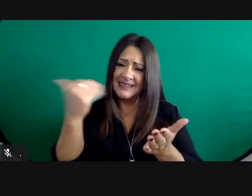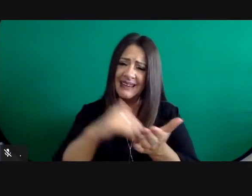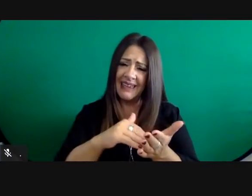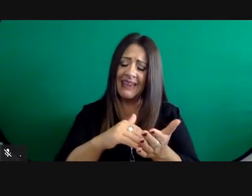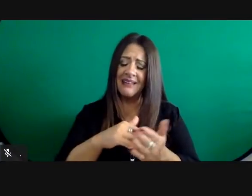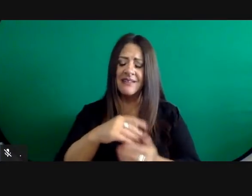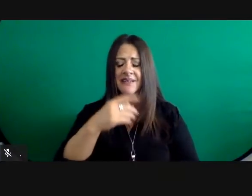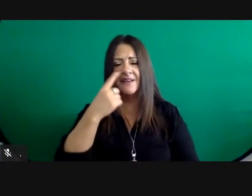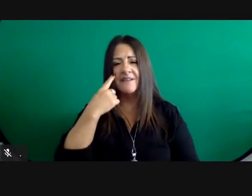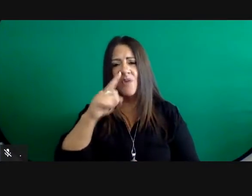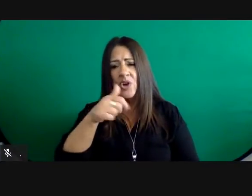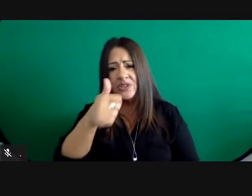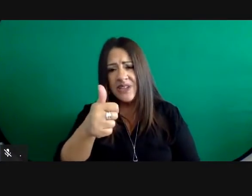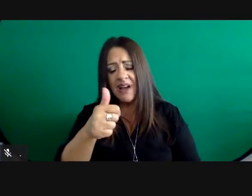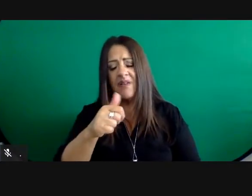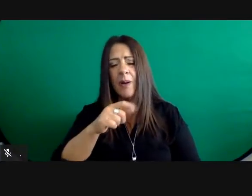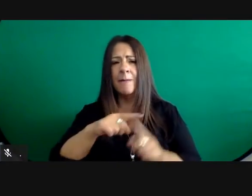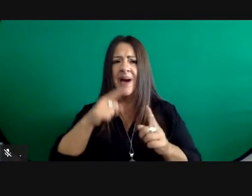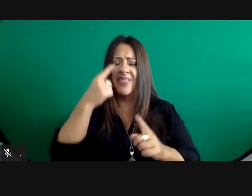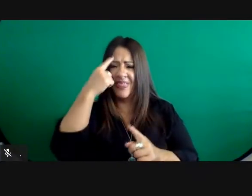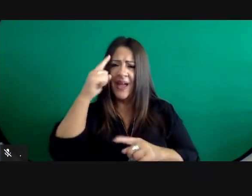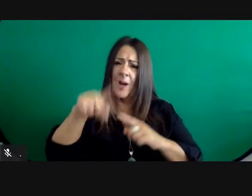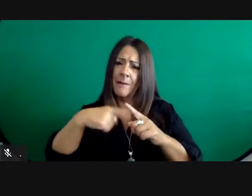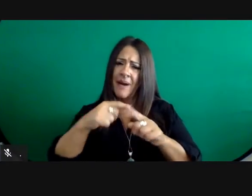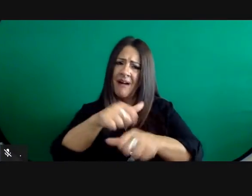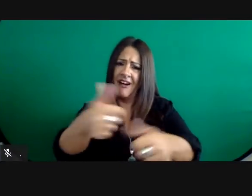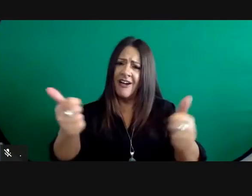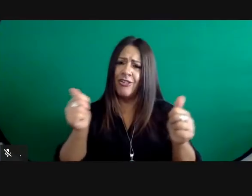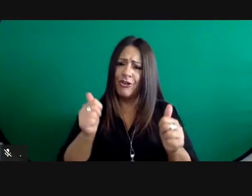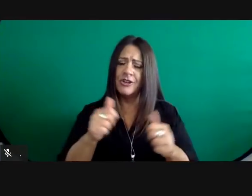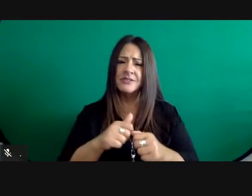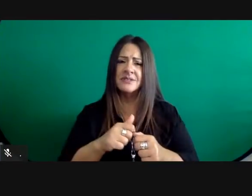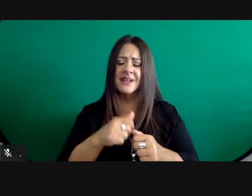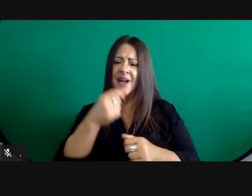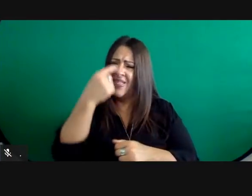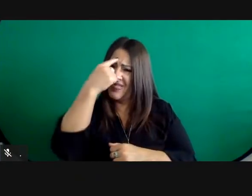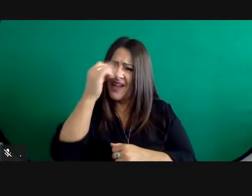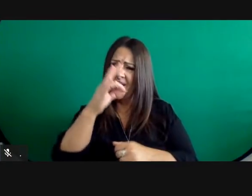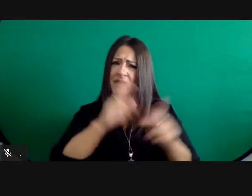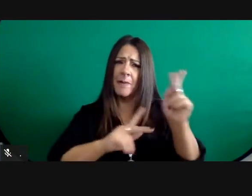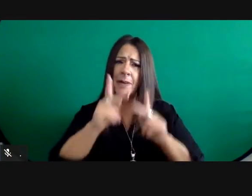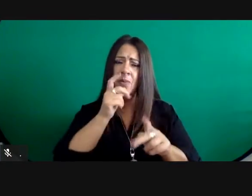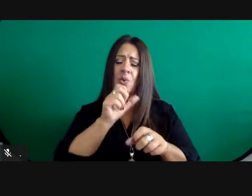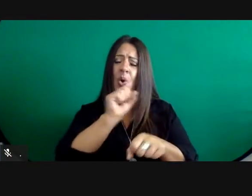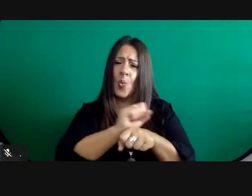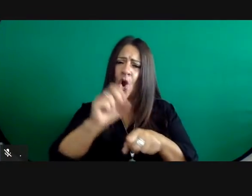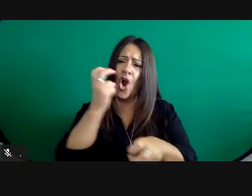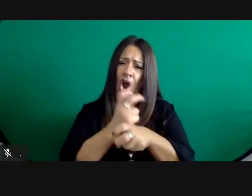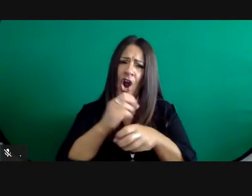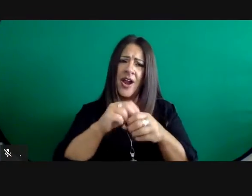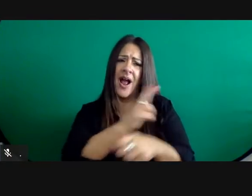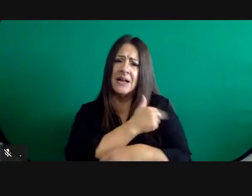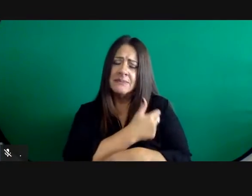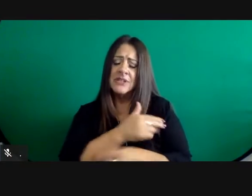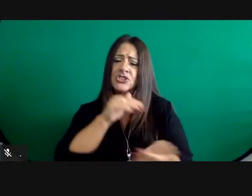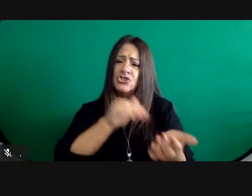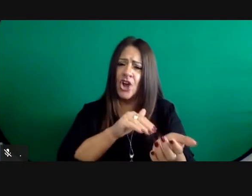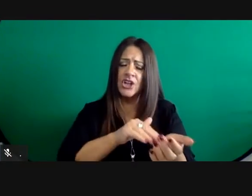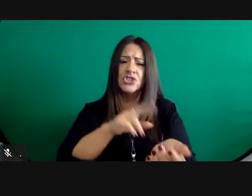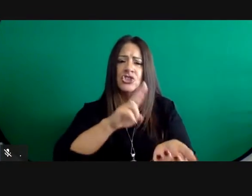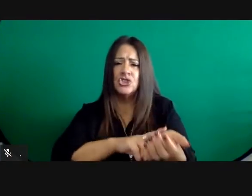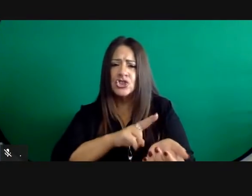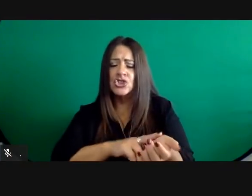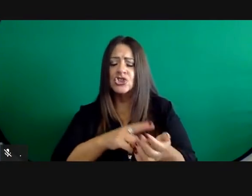your families, but for your communities, for those frontline hospital workers, those nurses, doctors, respiratory